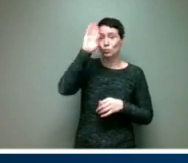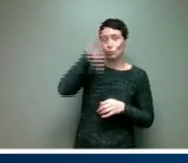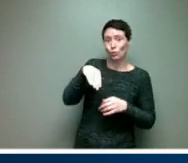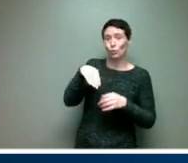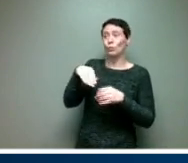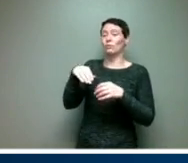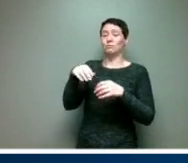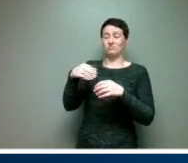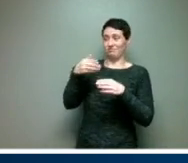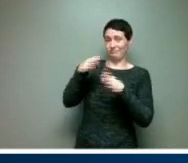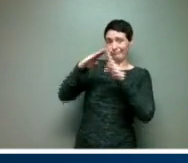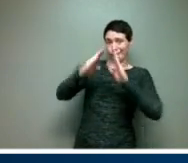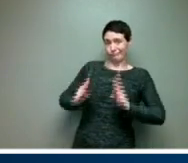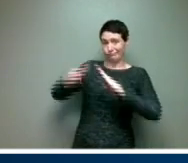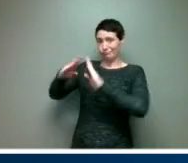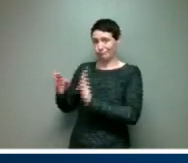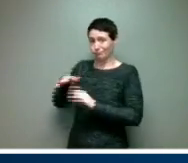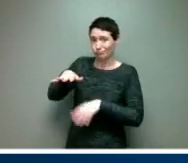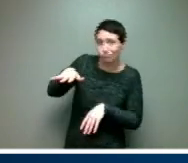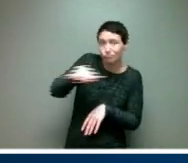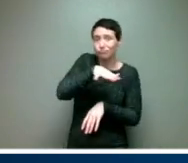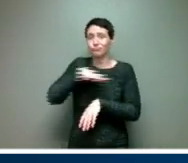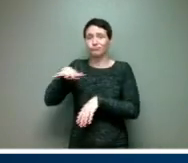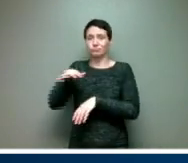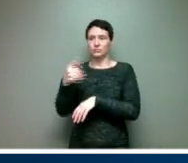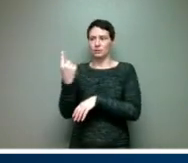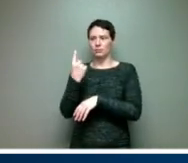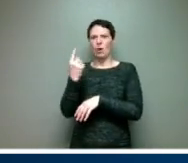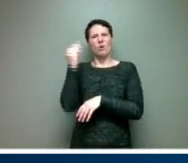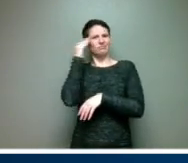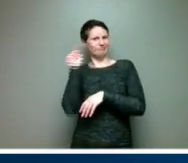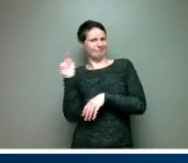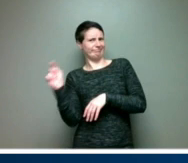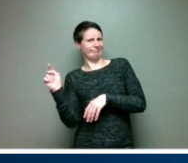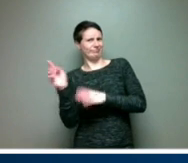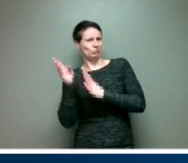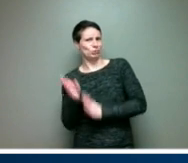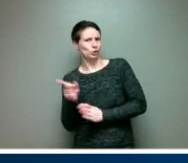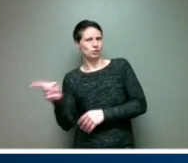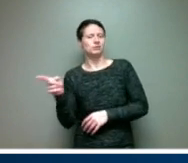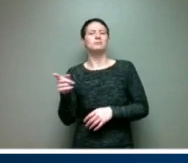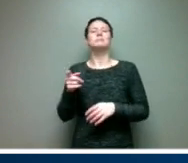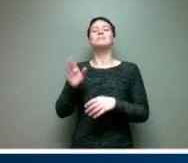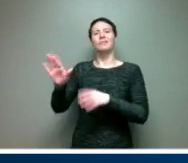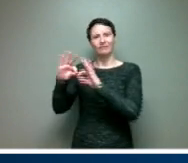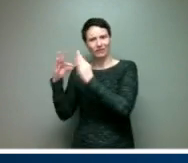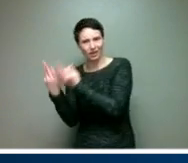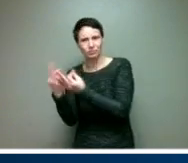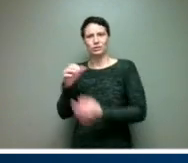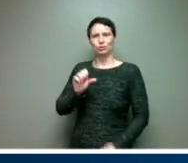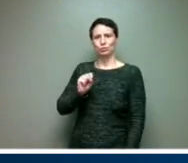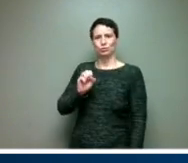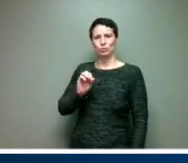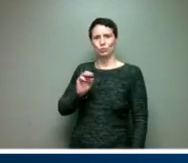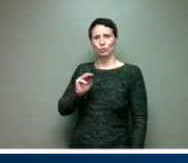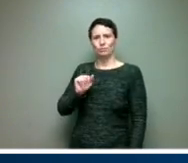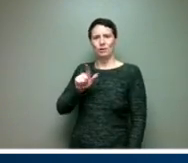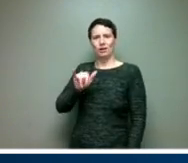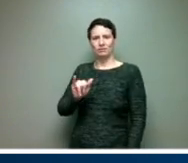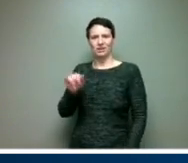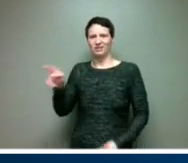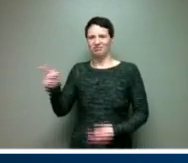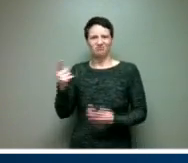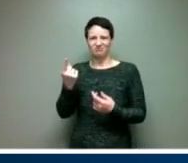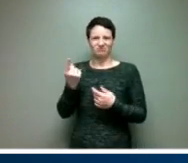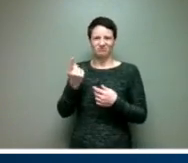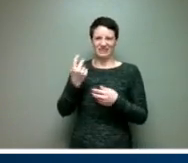your immediate community that is a Somali family and they need information,